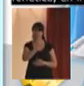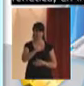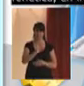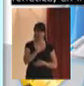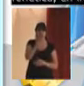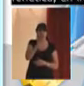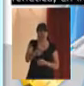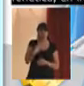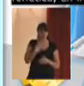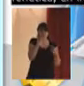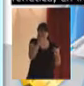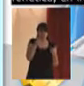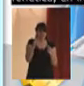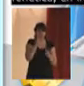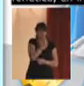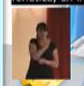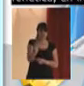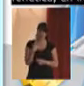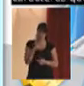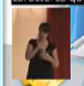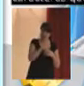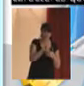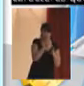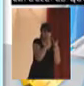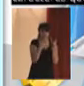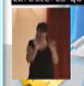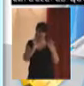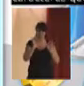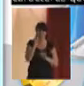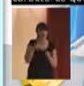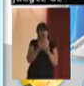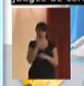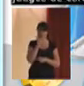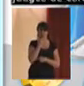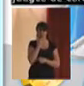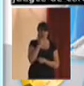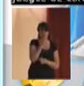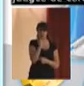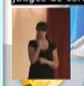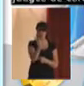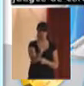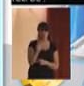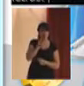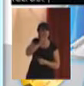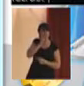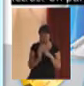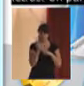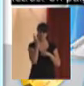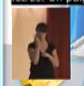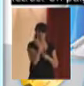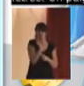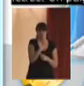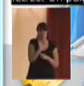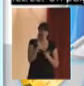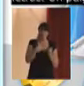So these are characters that belong to different games of characters, like, for instance, thumbs up, thumbs down.